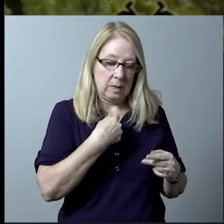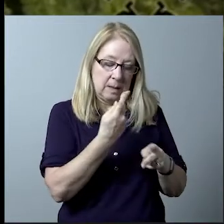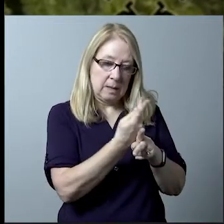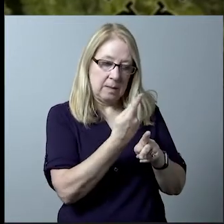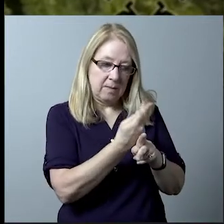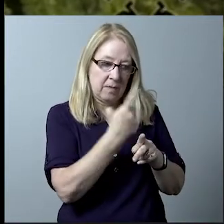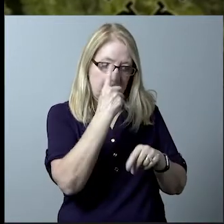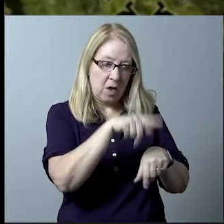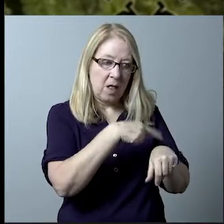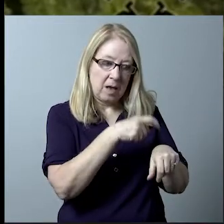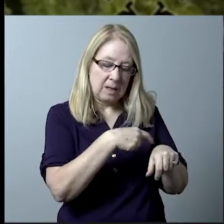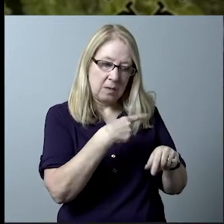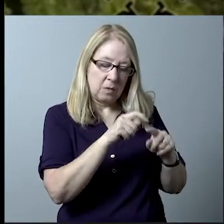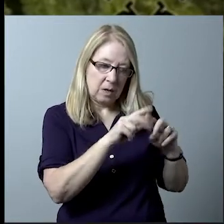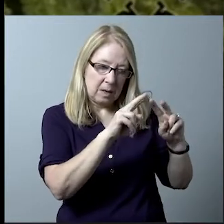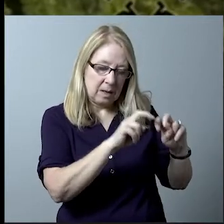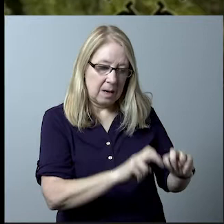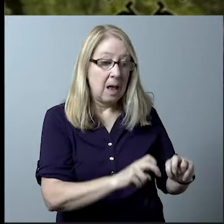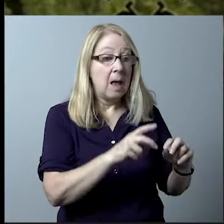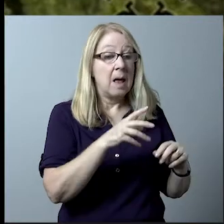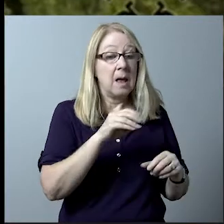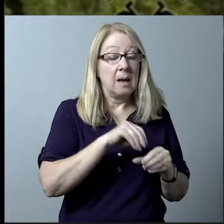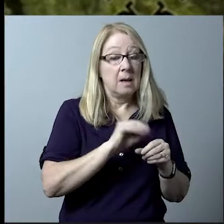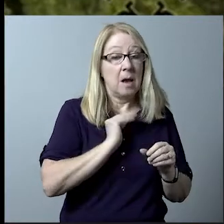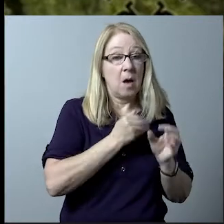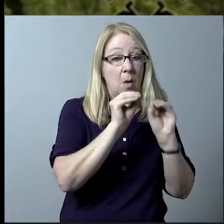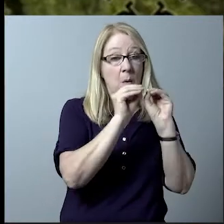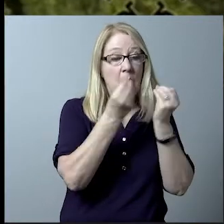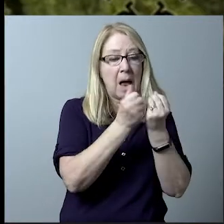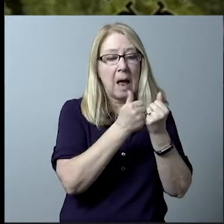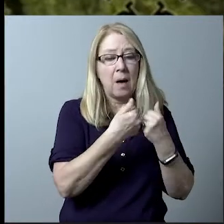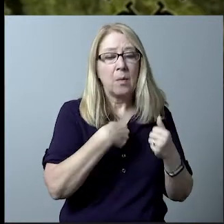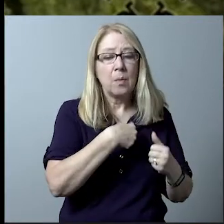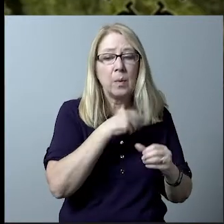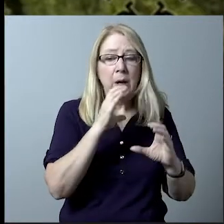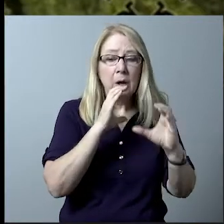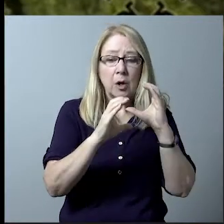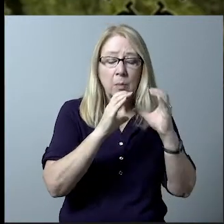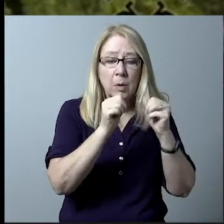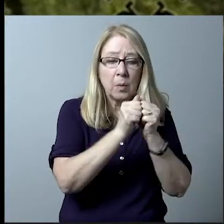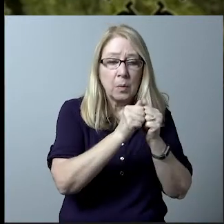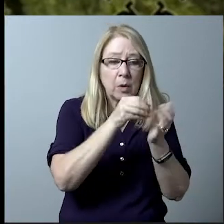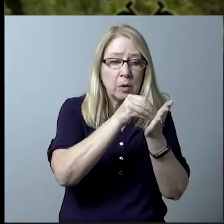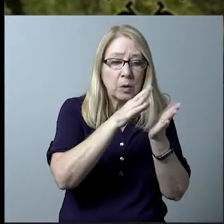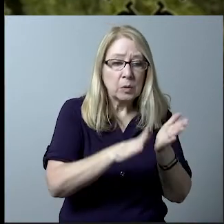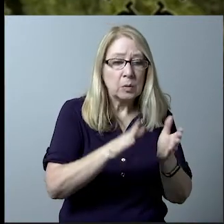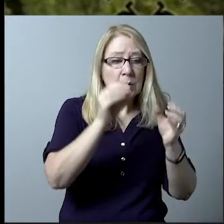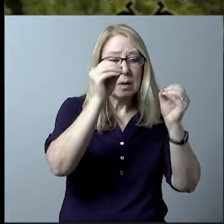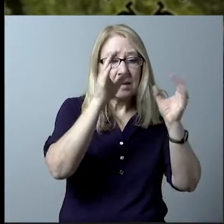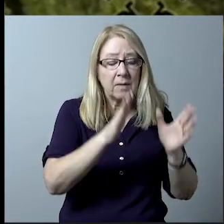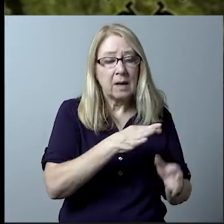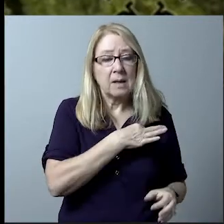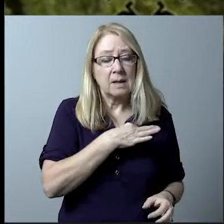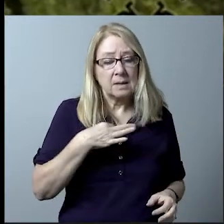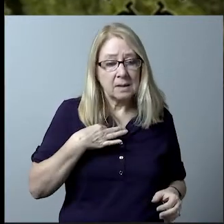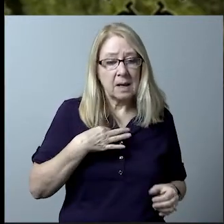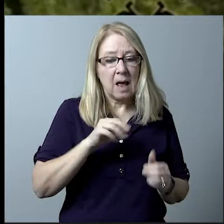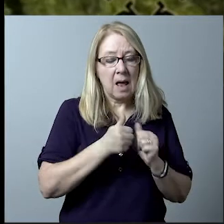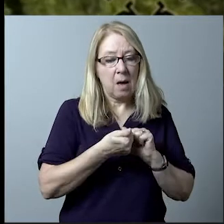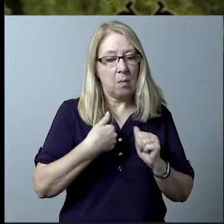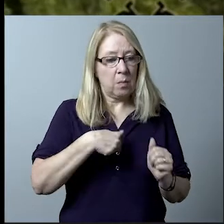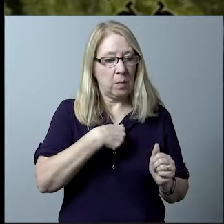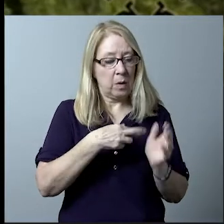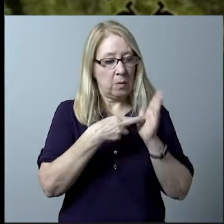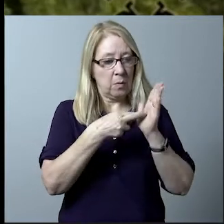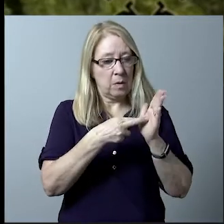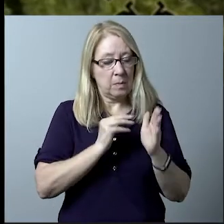something that we've been looking at for a long time. And so within the organization, how we communicate to students, faculty, and staff,